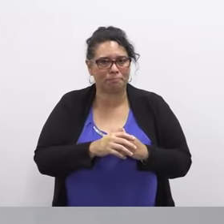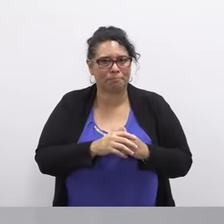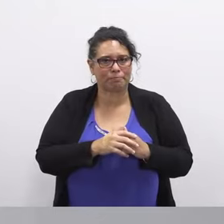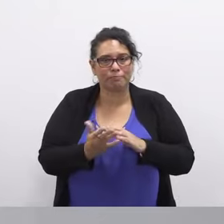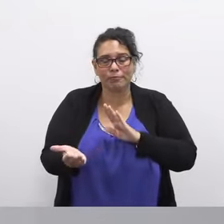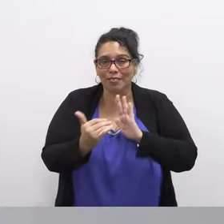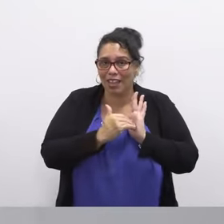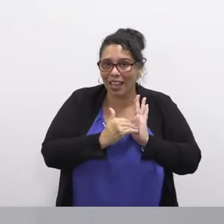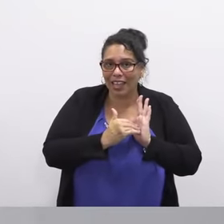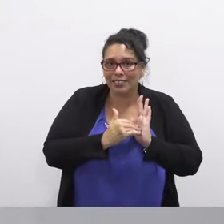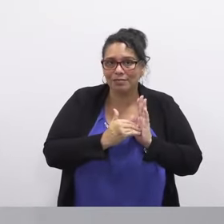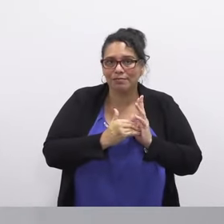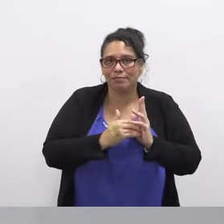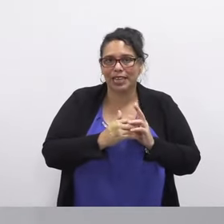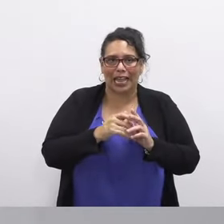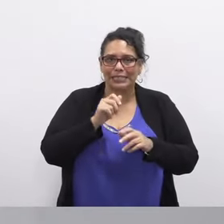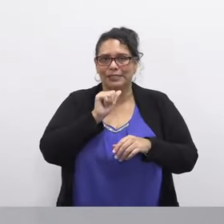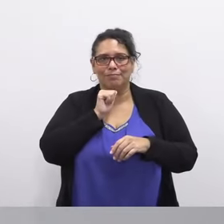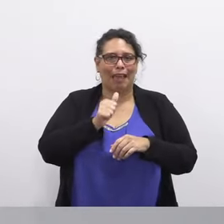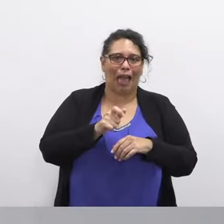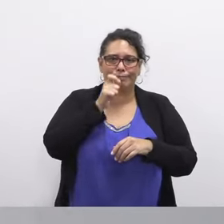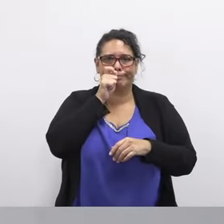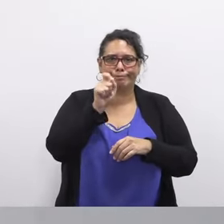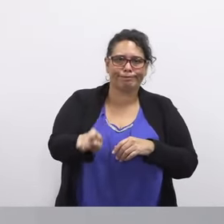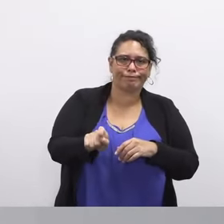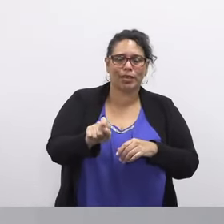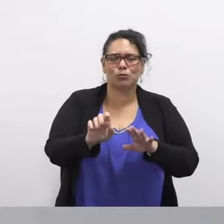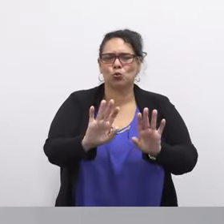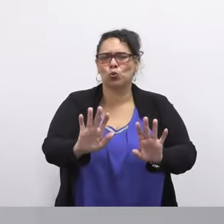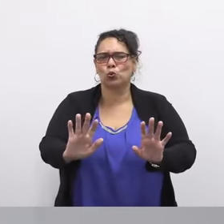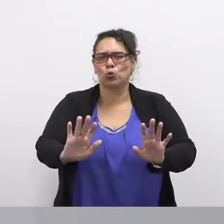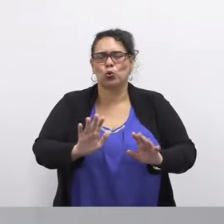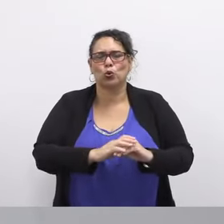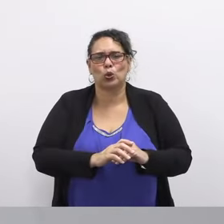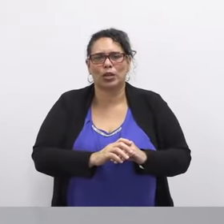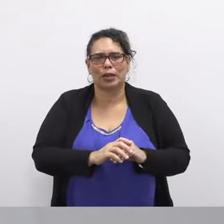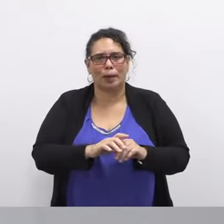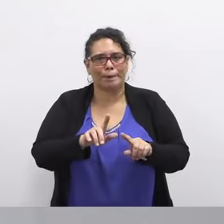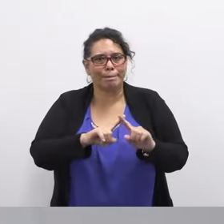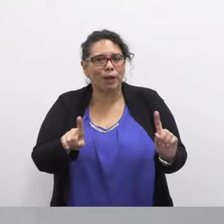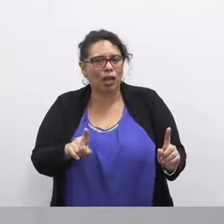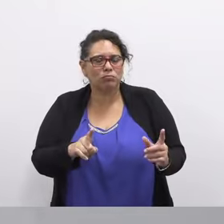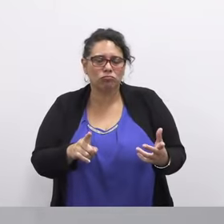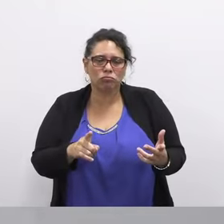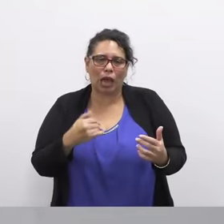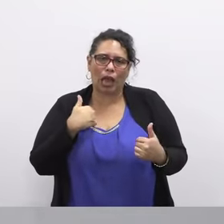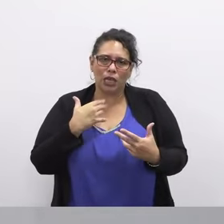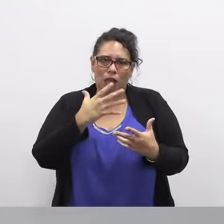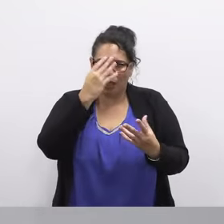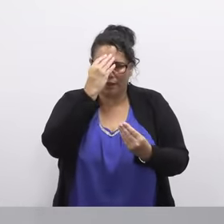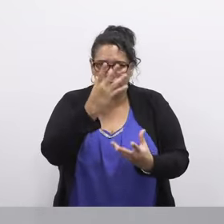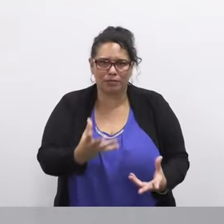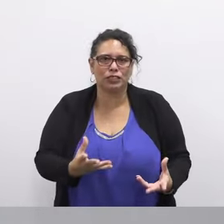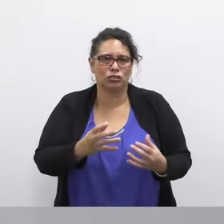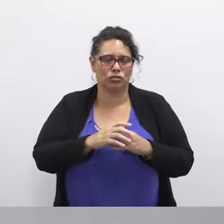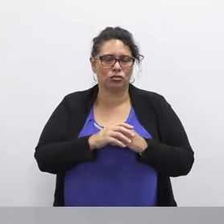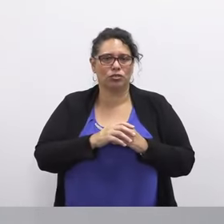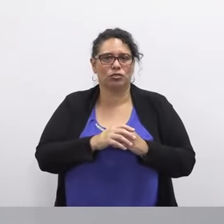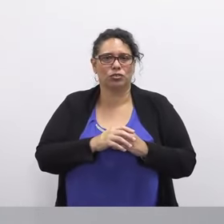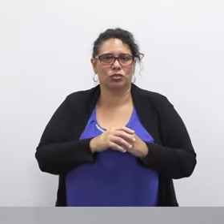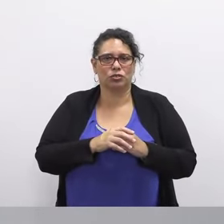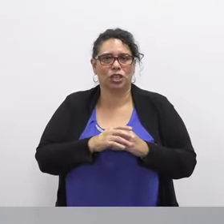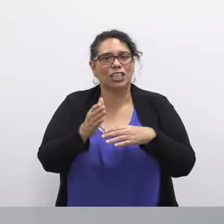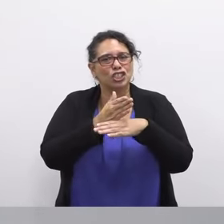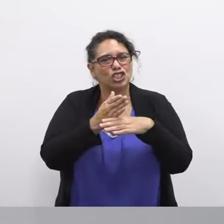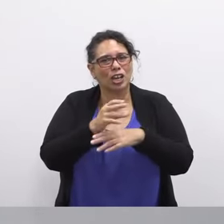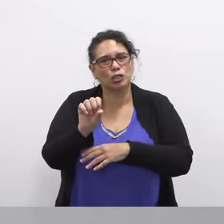And again, it's not an end-all, be-all, but it is a good point of information for us and share on